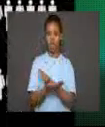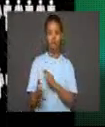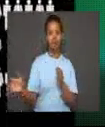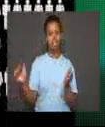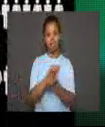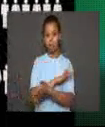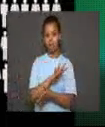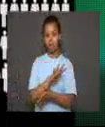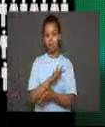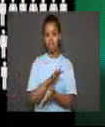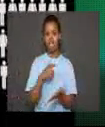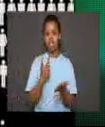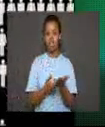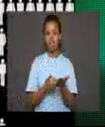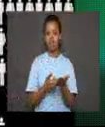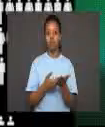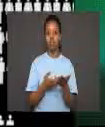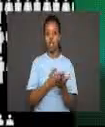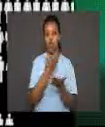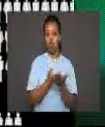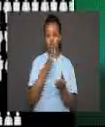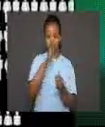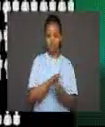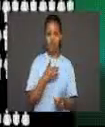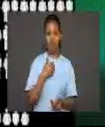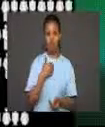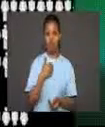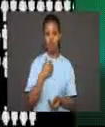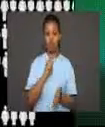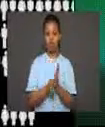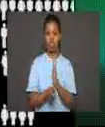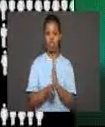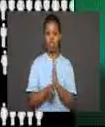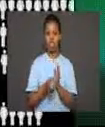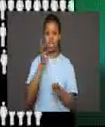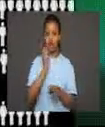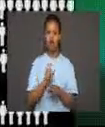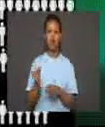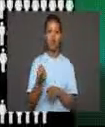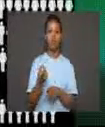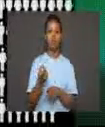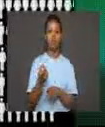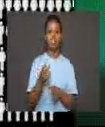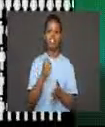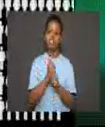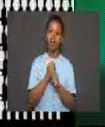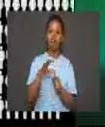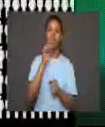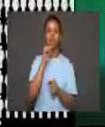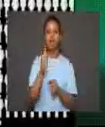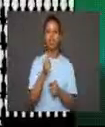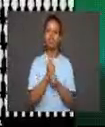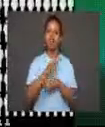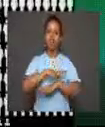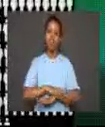and economic effects, such as high unemployment rates and less area